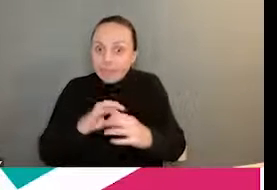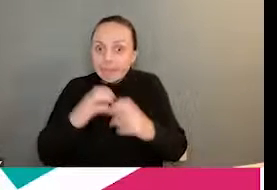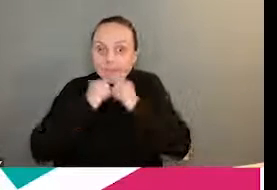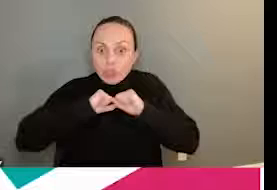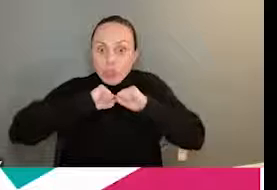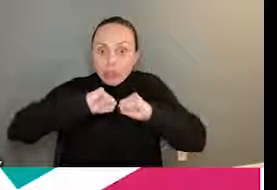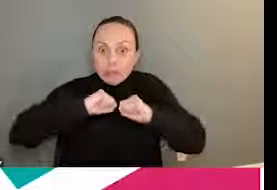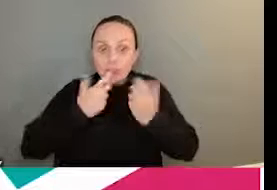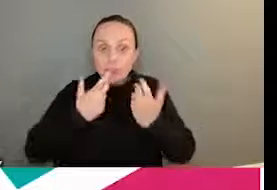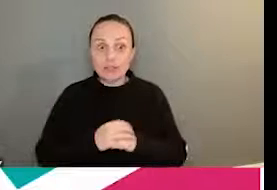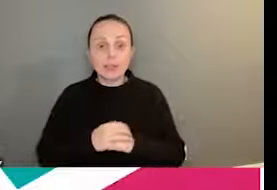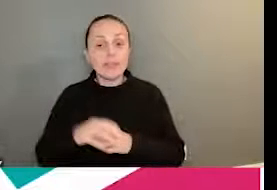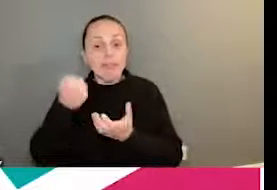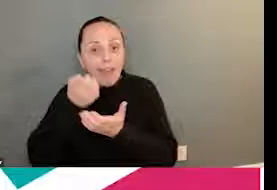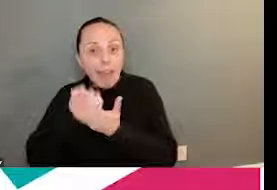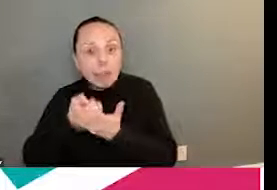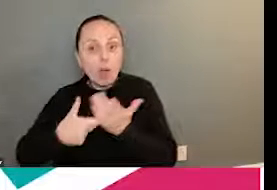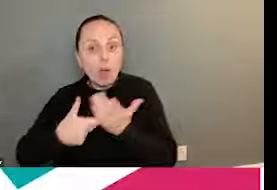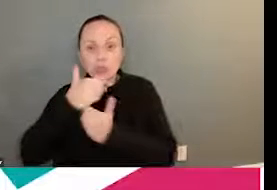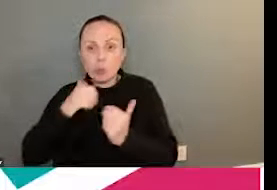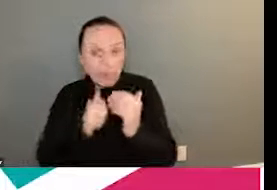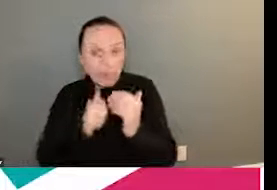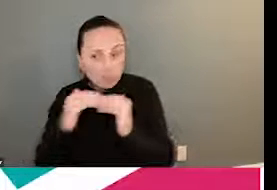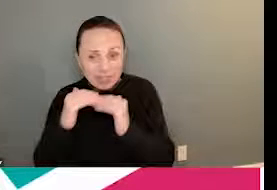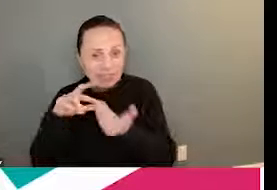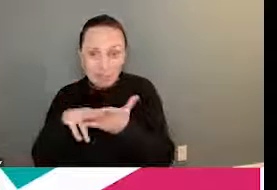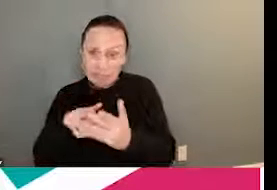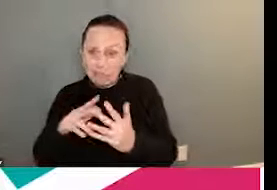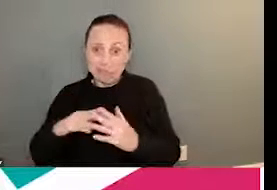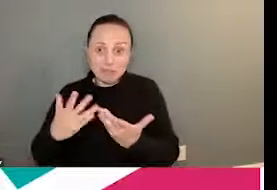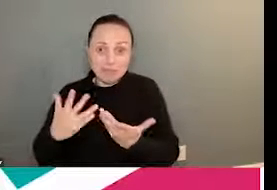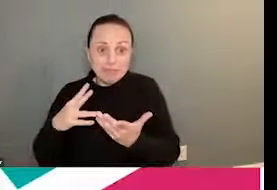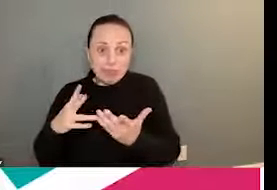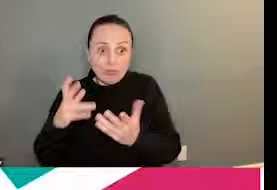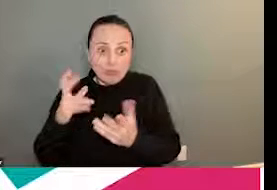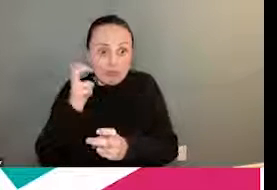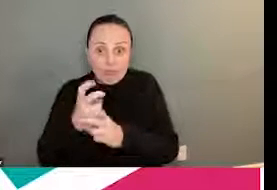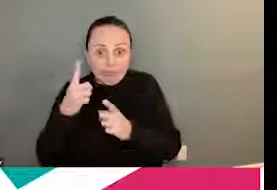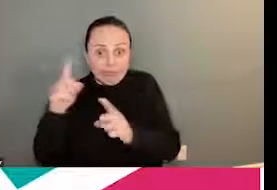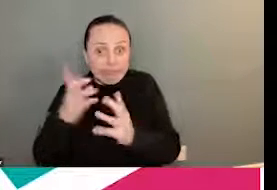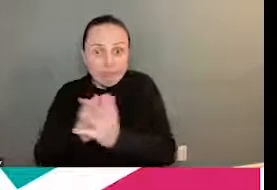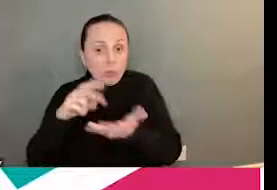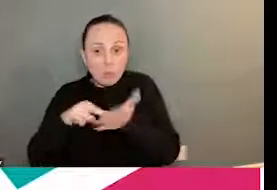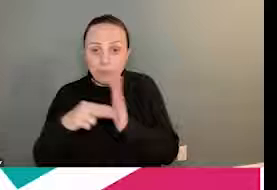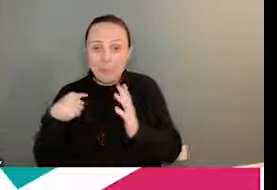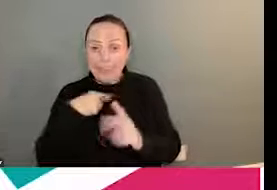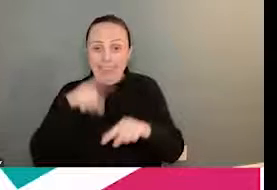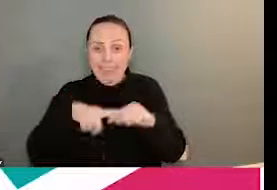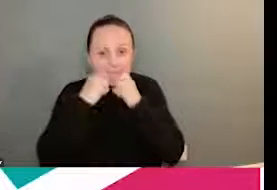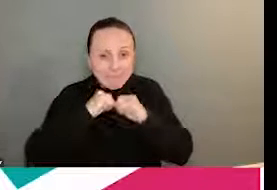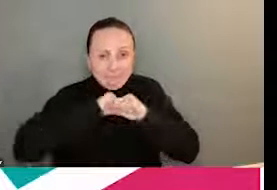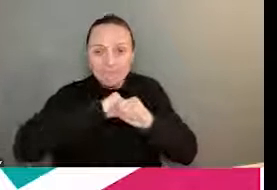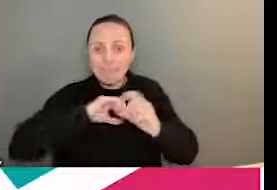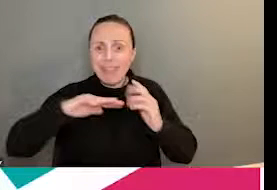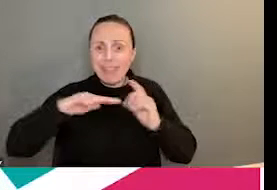social and economic injustices impede conservation progress therein. We aren't able to conserve spaces to better